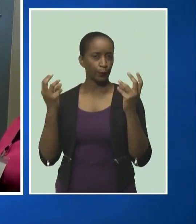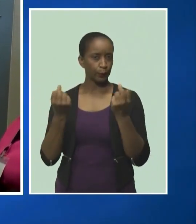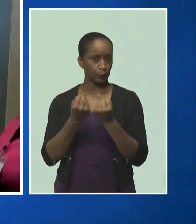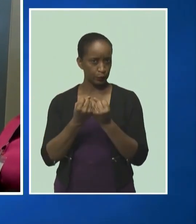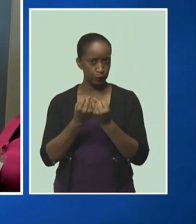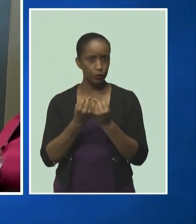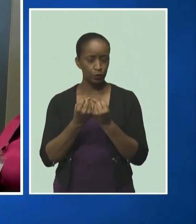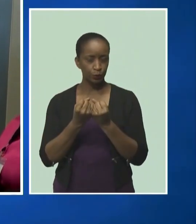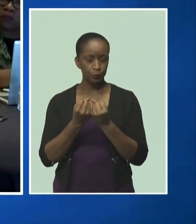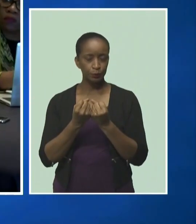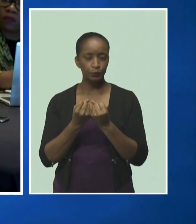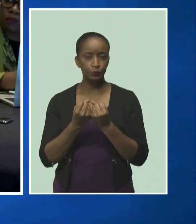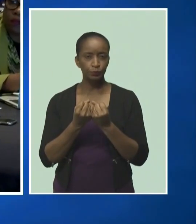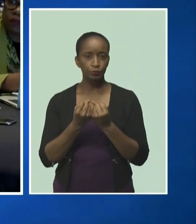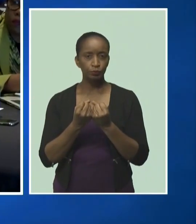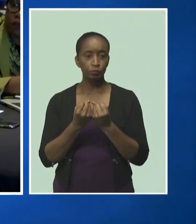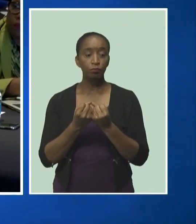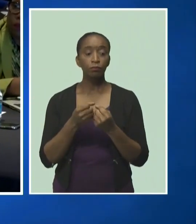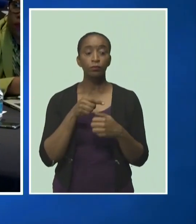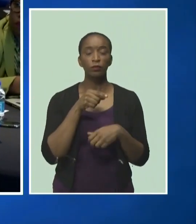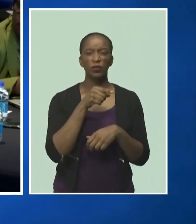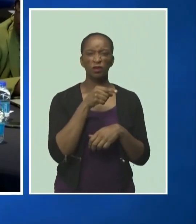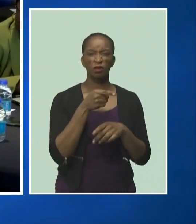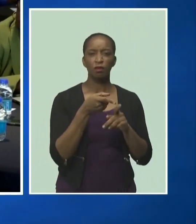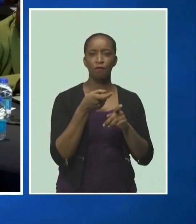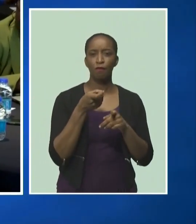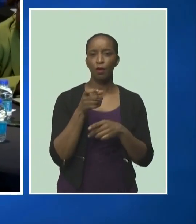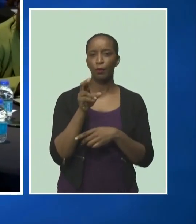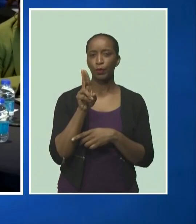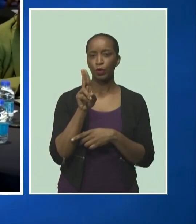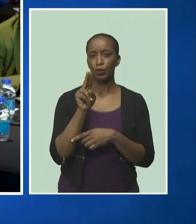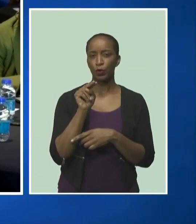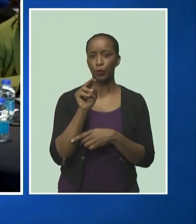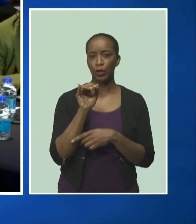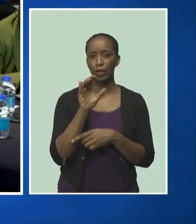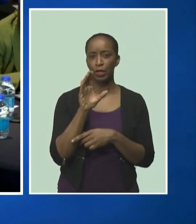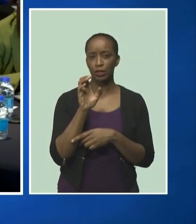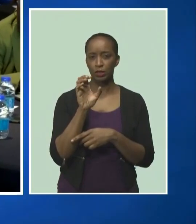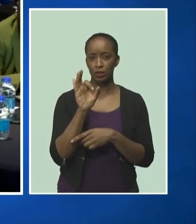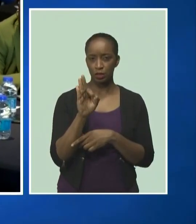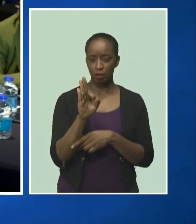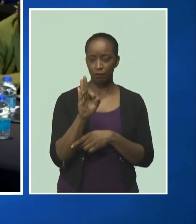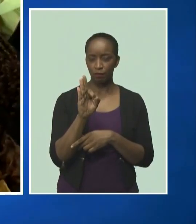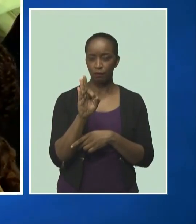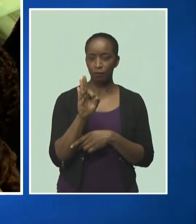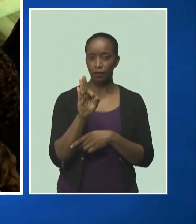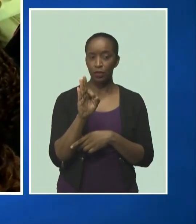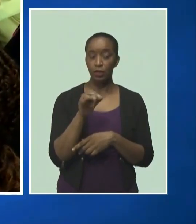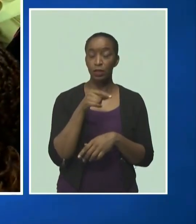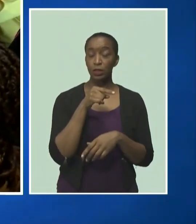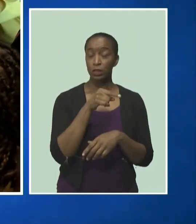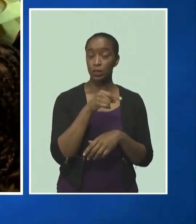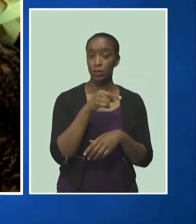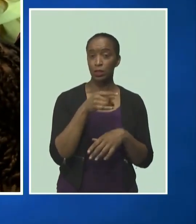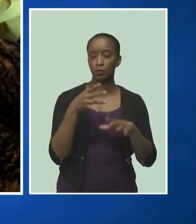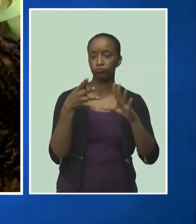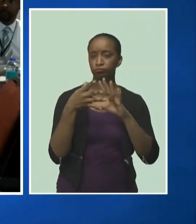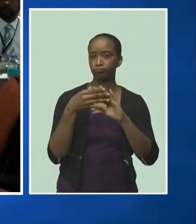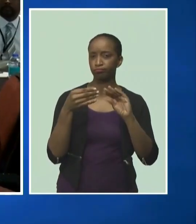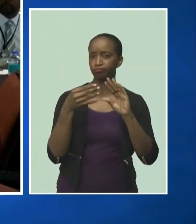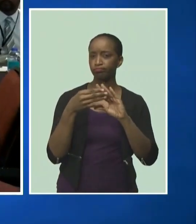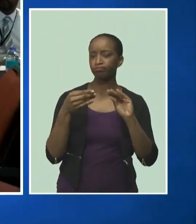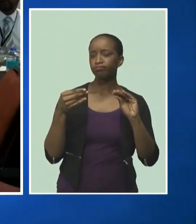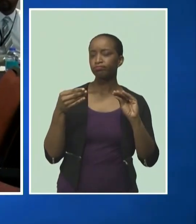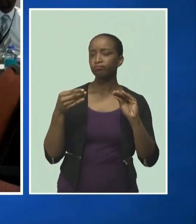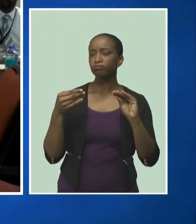Prevention Control. UNICEF representative for Barbados and the Eastern Caribbean, Peter Bult, has expressed optimism that